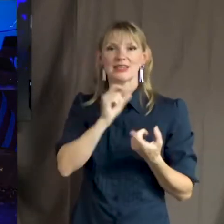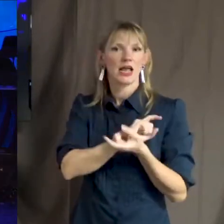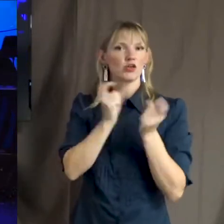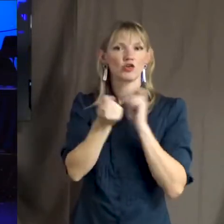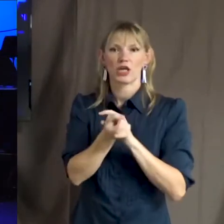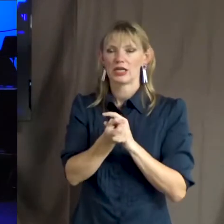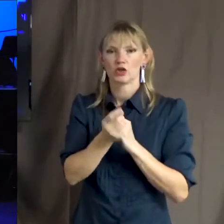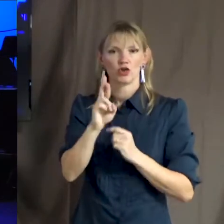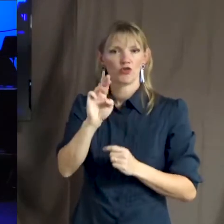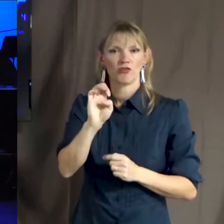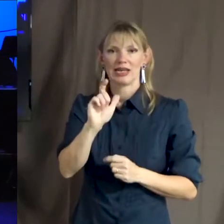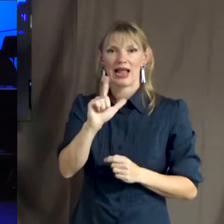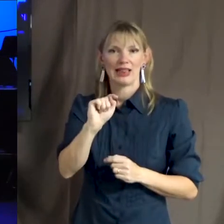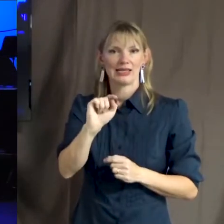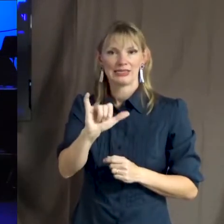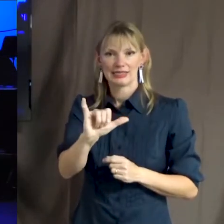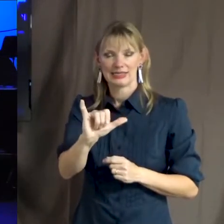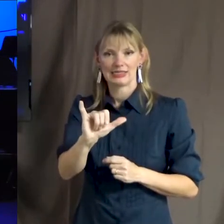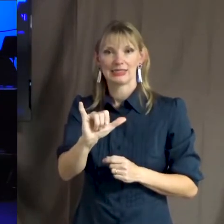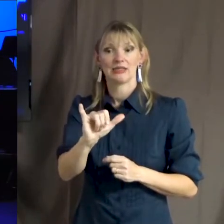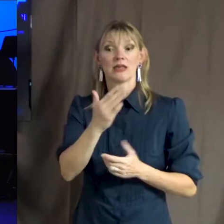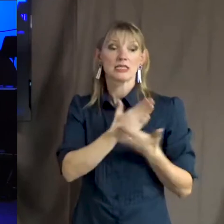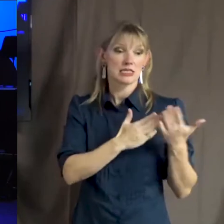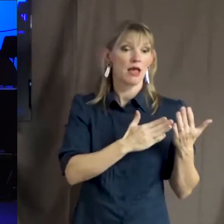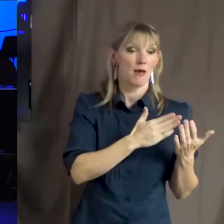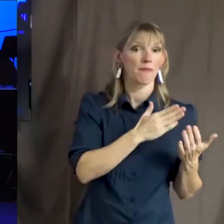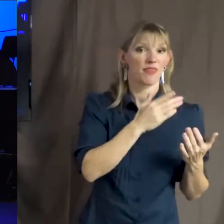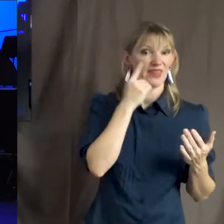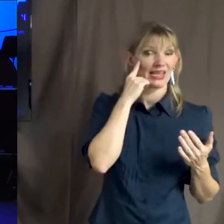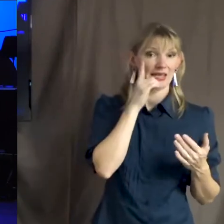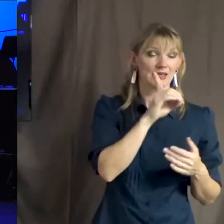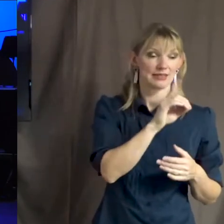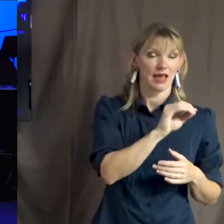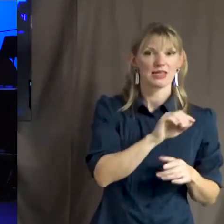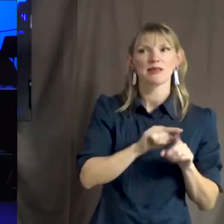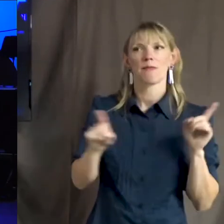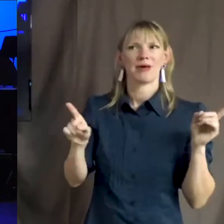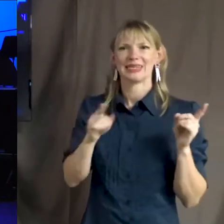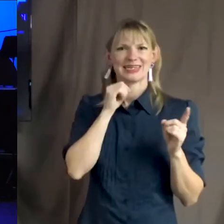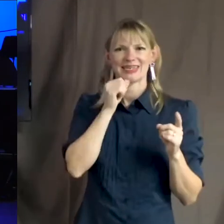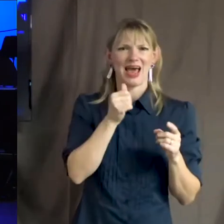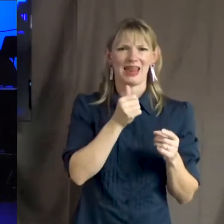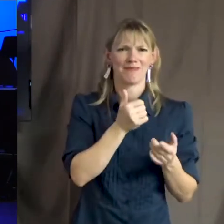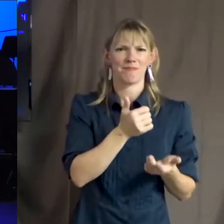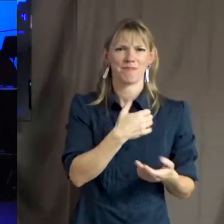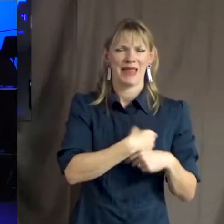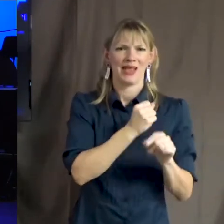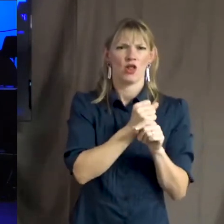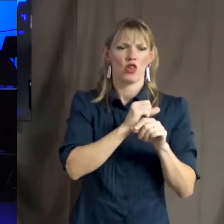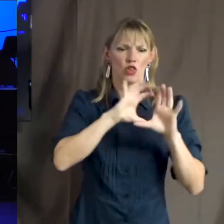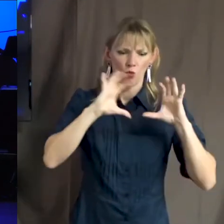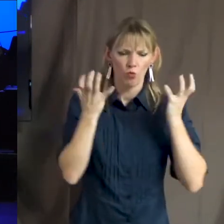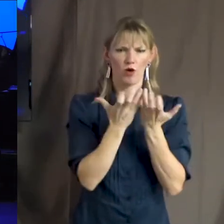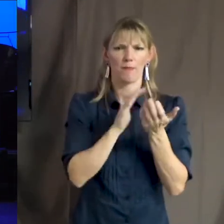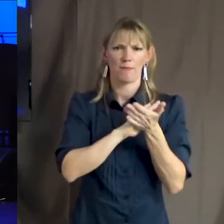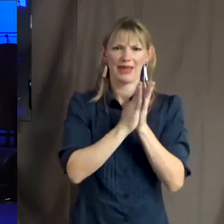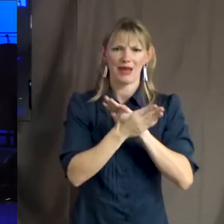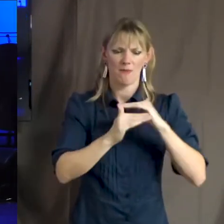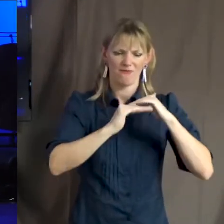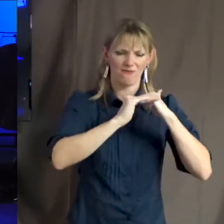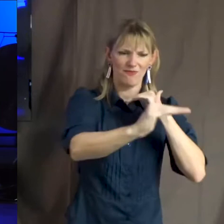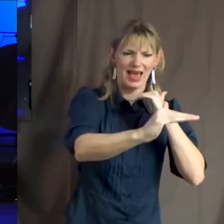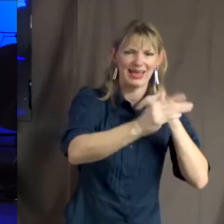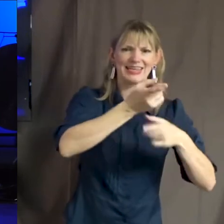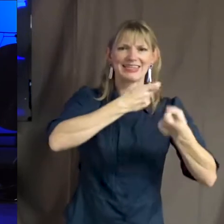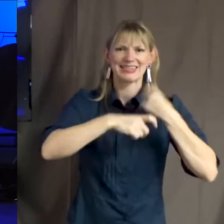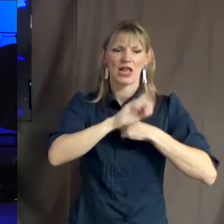all. Some people think it does, but it never flattened the world when they thought it was flat. It only flattened